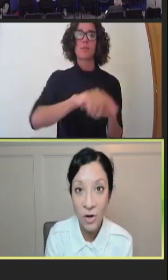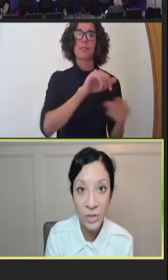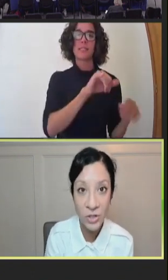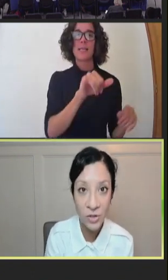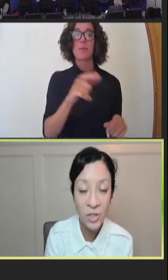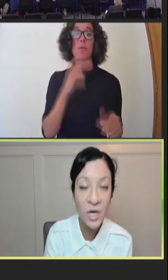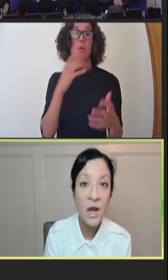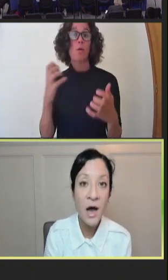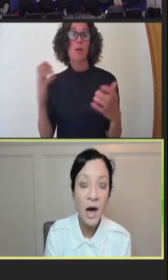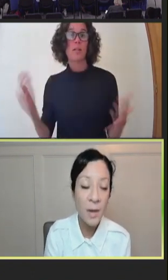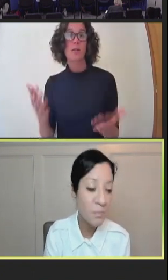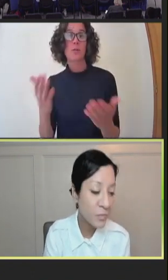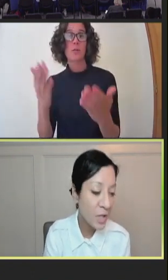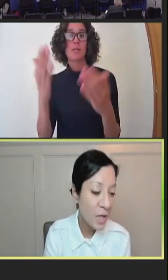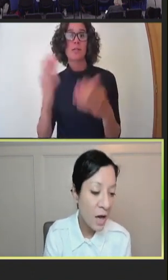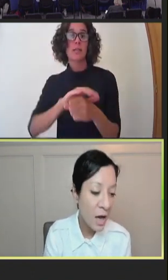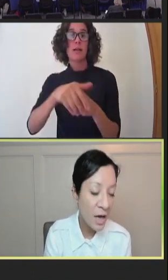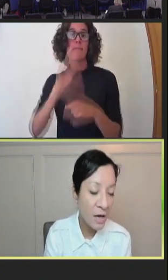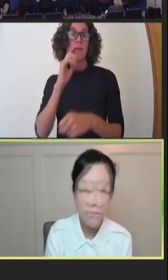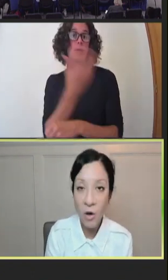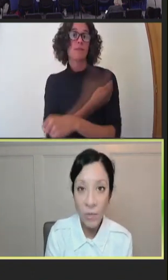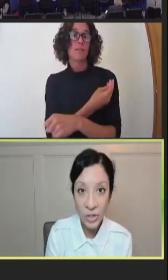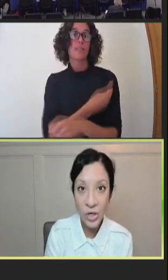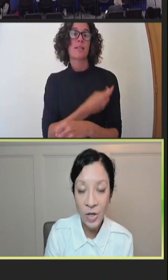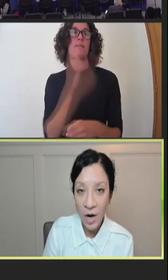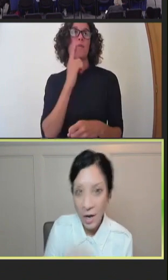the fall-winter